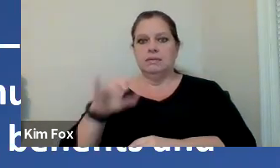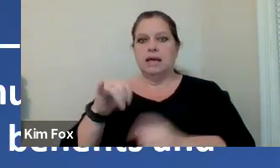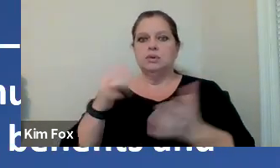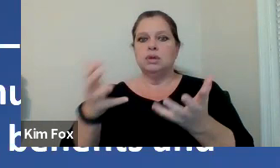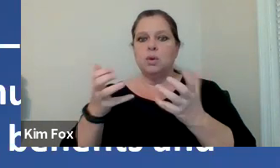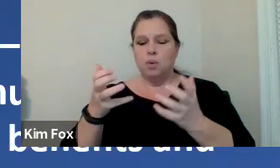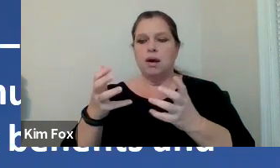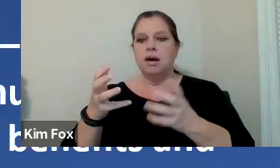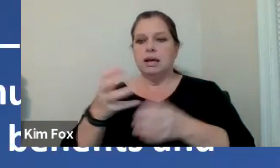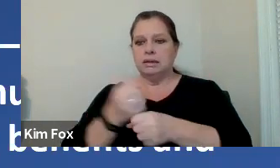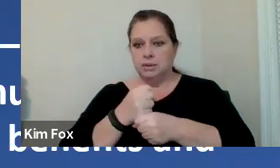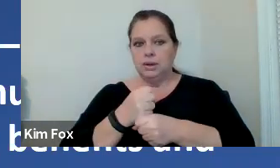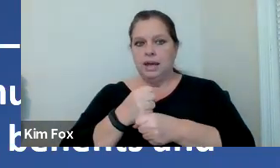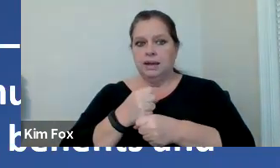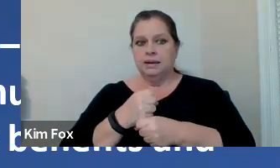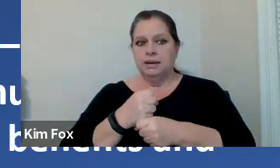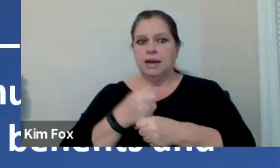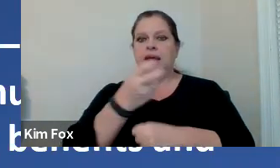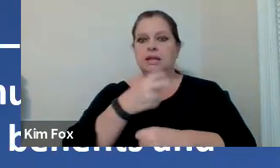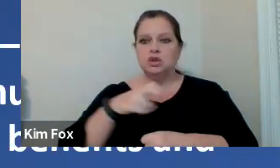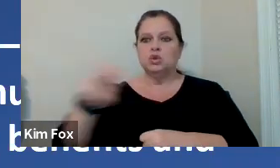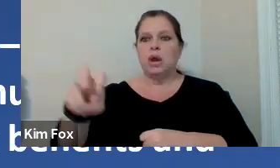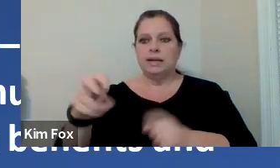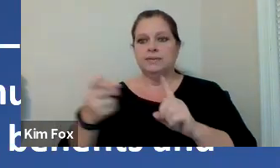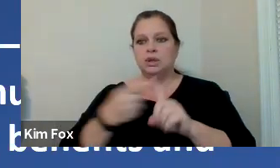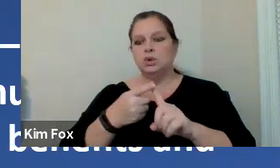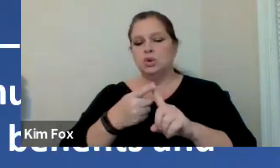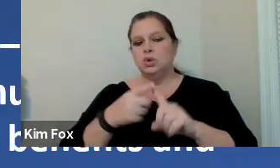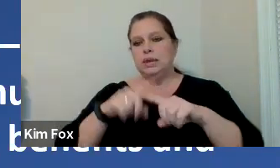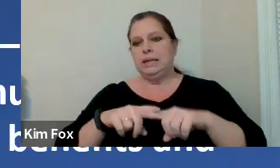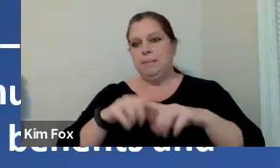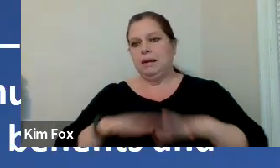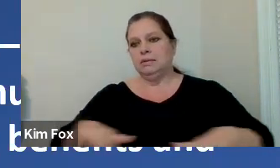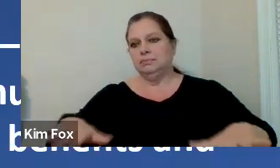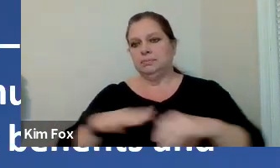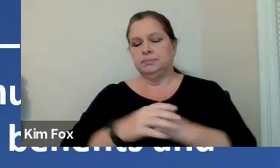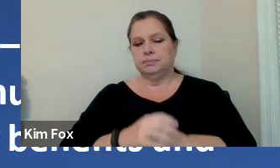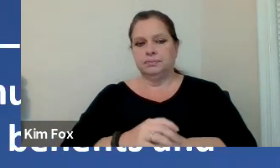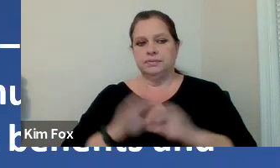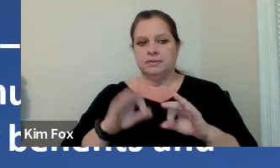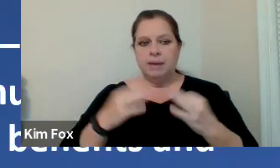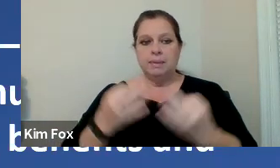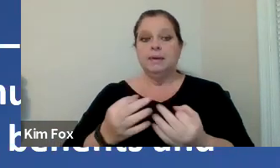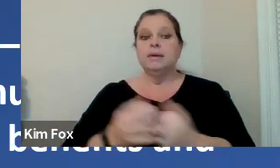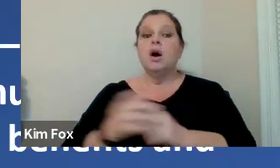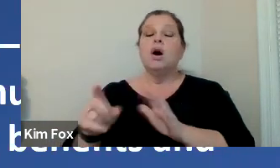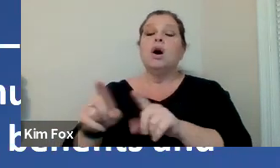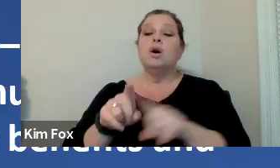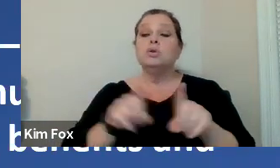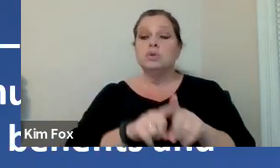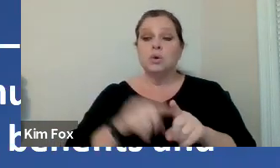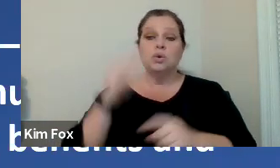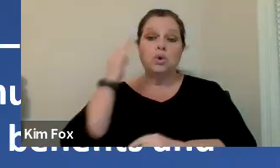gain and then transfer to their dependents. And also it should be noted now that the